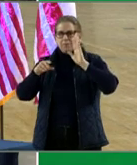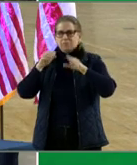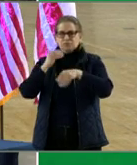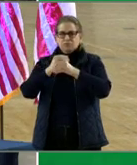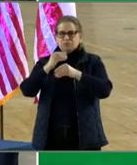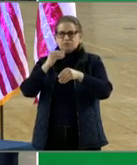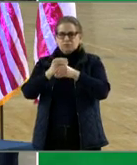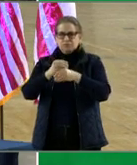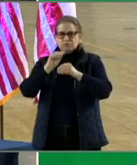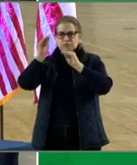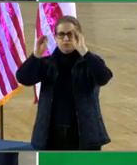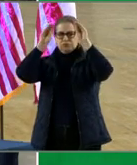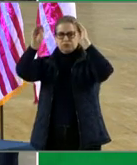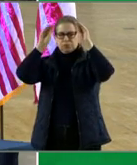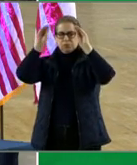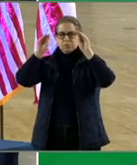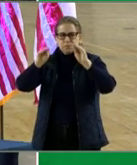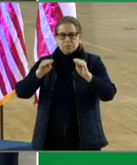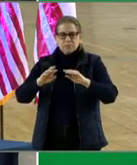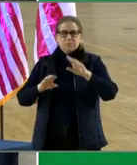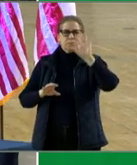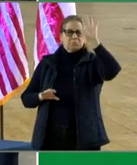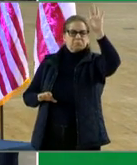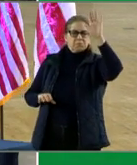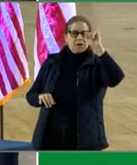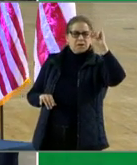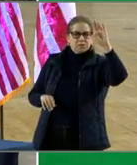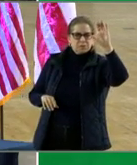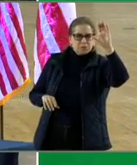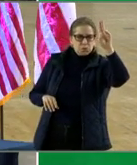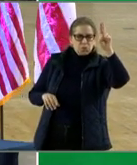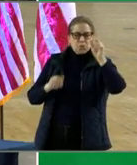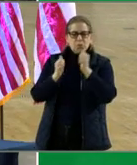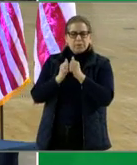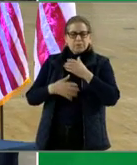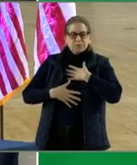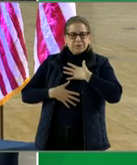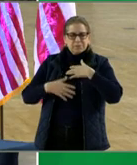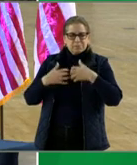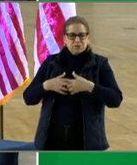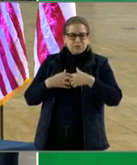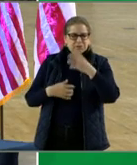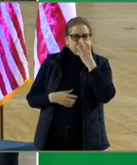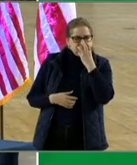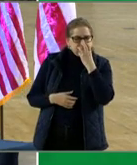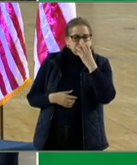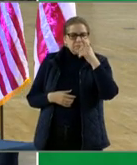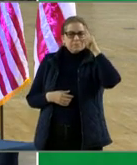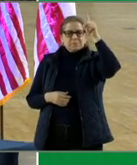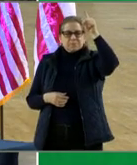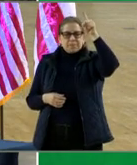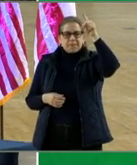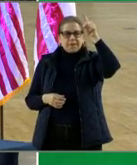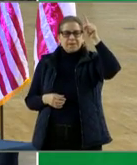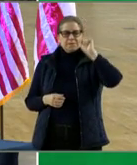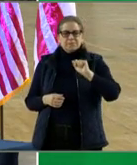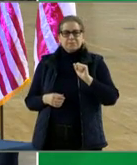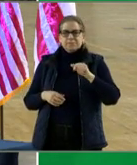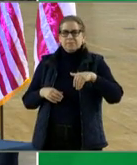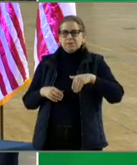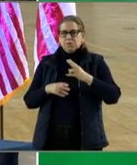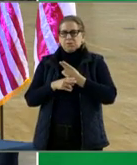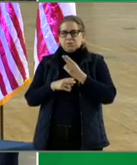ICU capacity within that facility because the census in that facility has been low. So that's just one example. So it's not